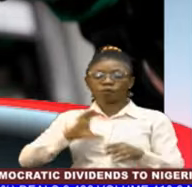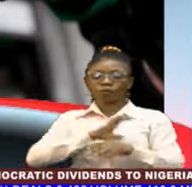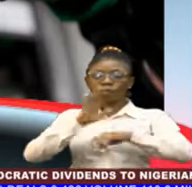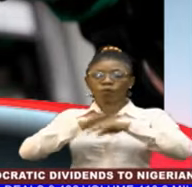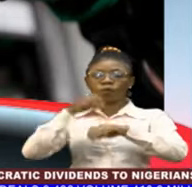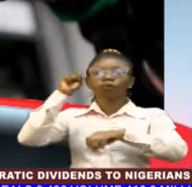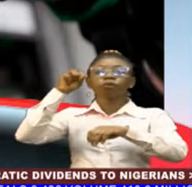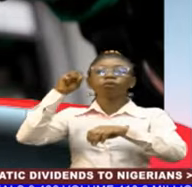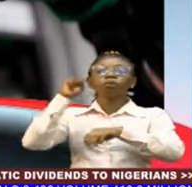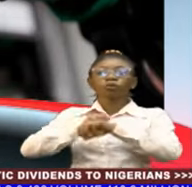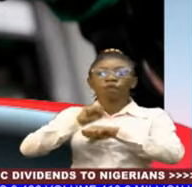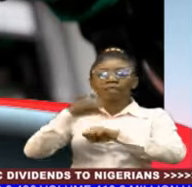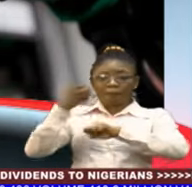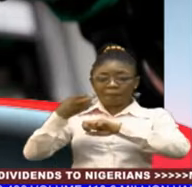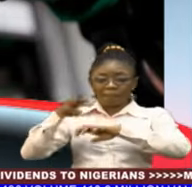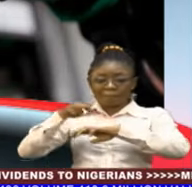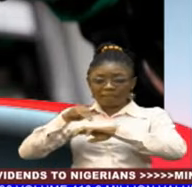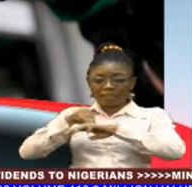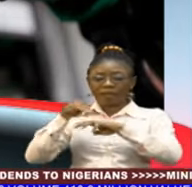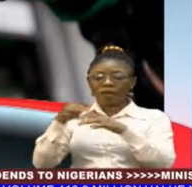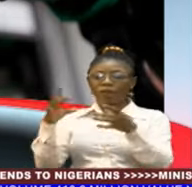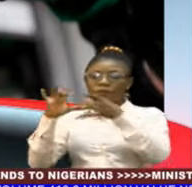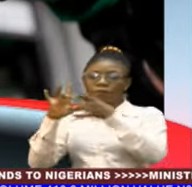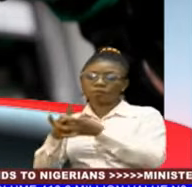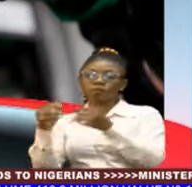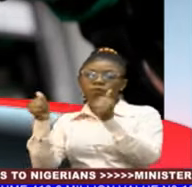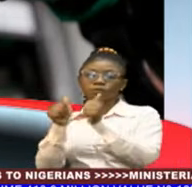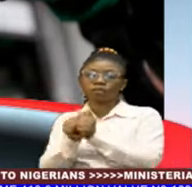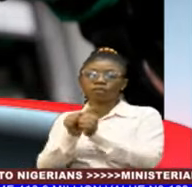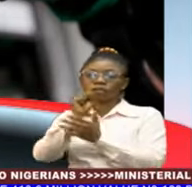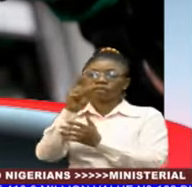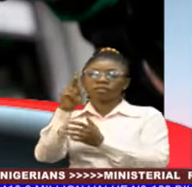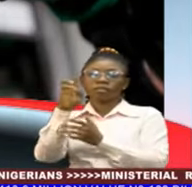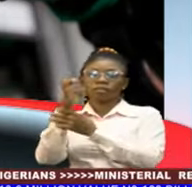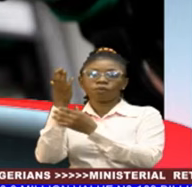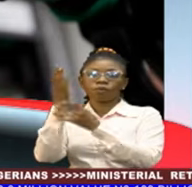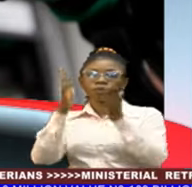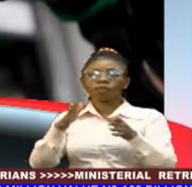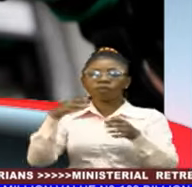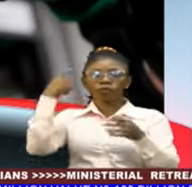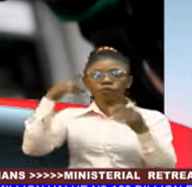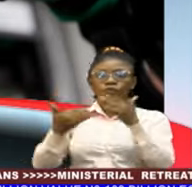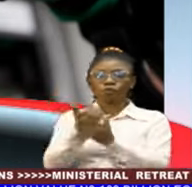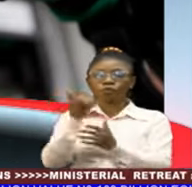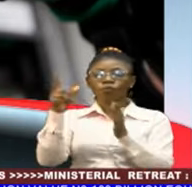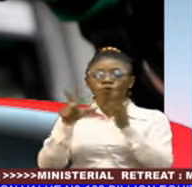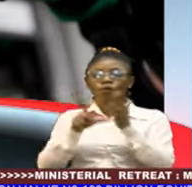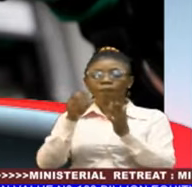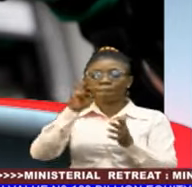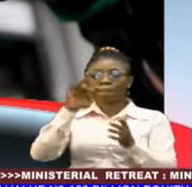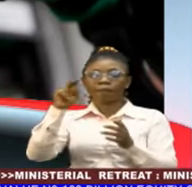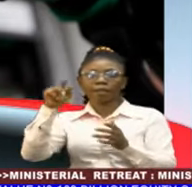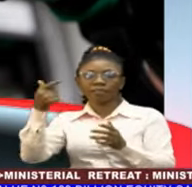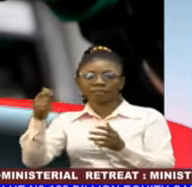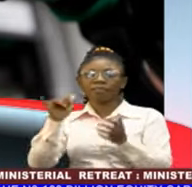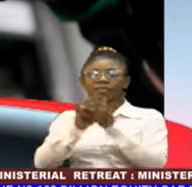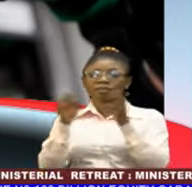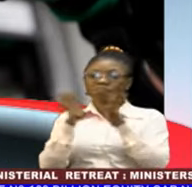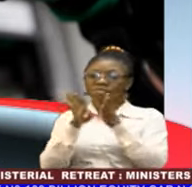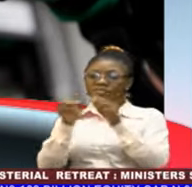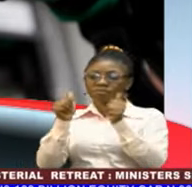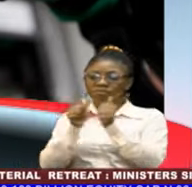Development is already engaging stakeholders for inputs in the new mining law. Latest in this engagement is the meeting with